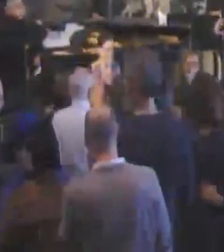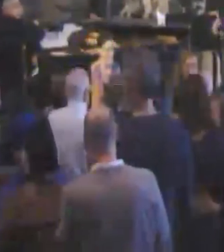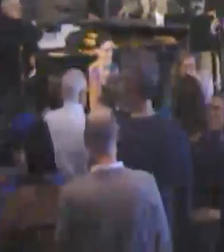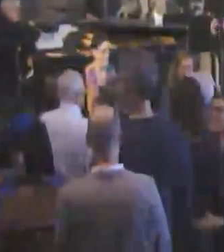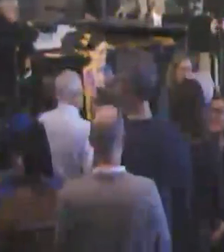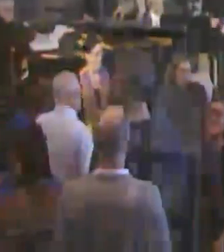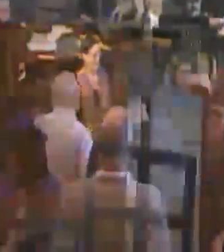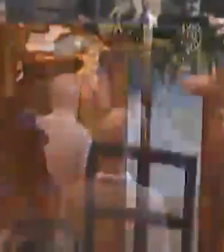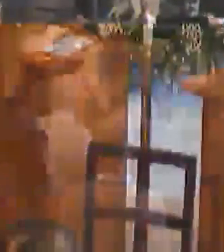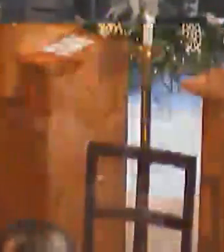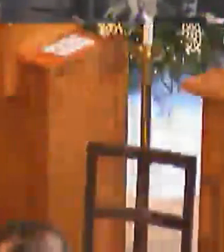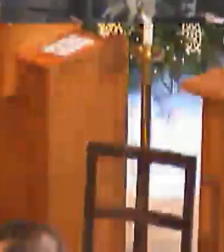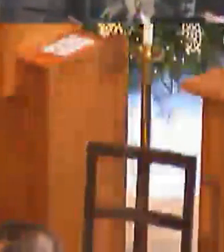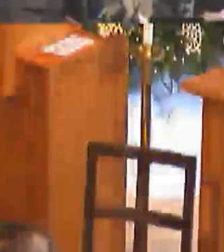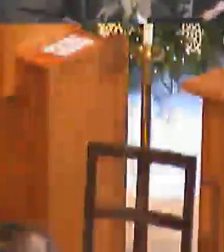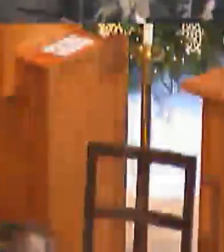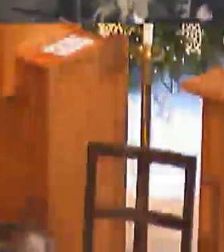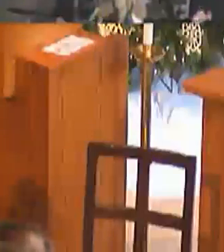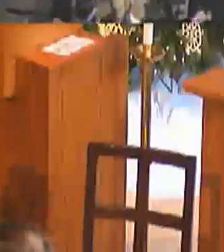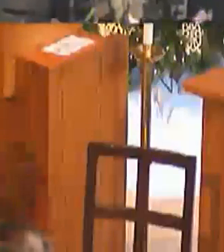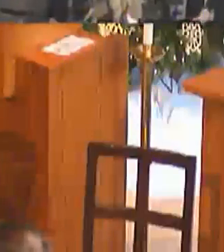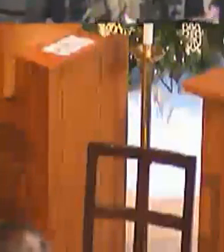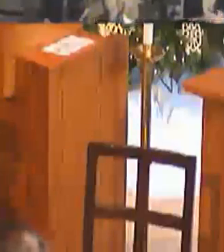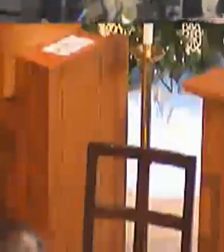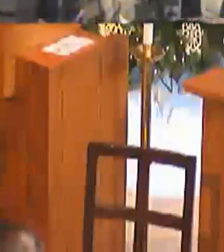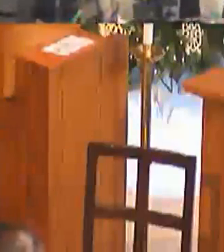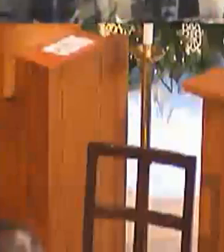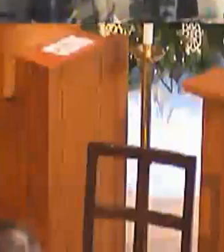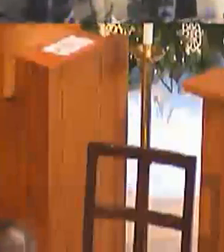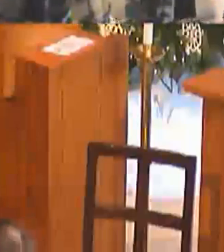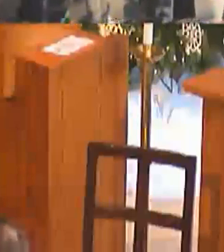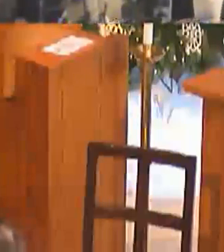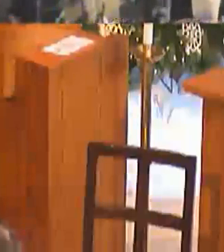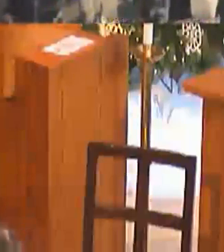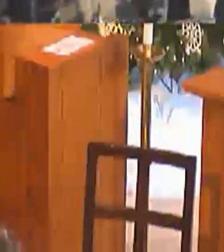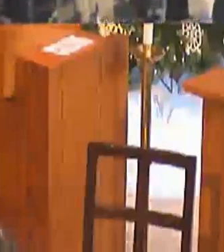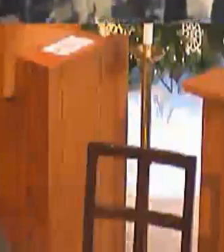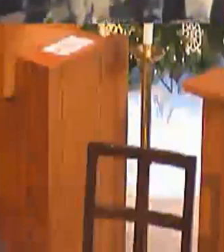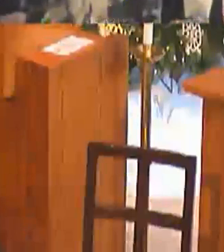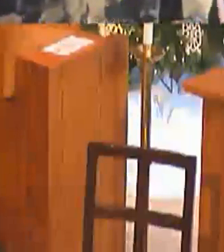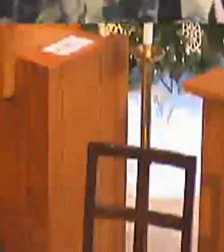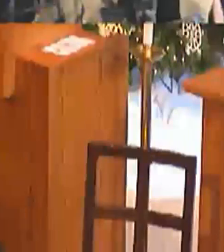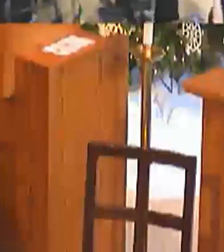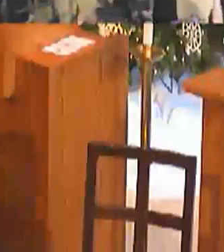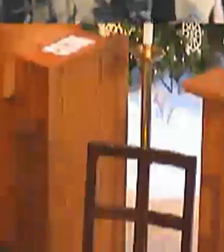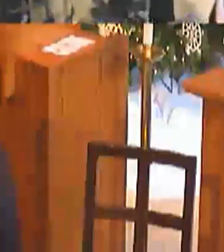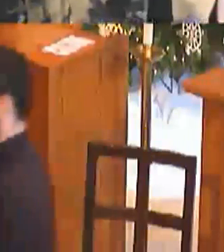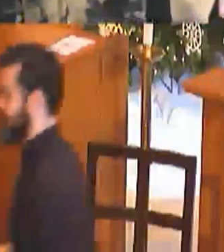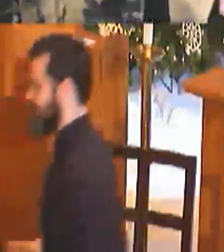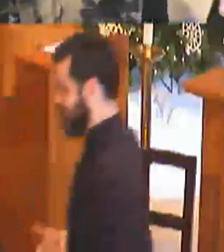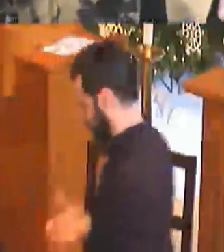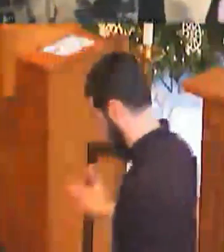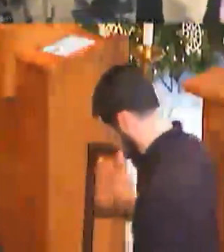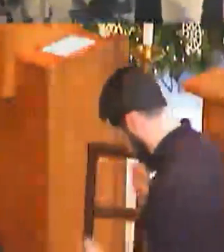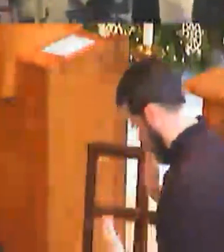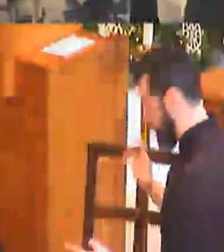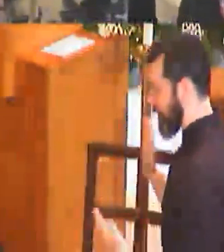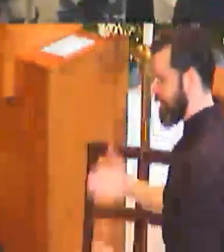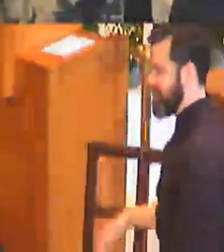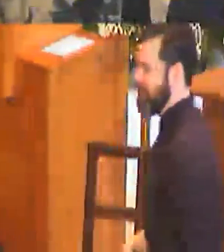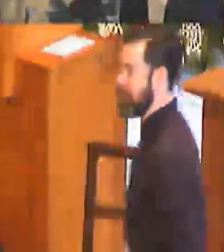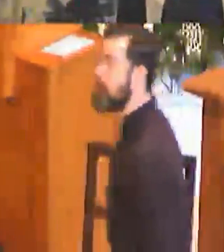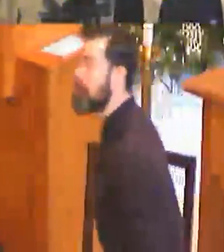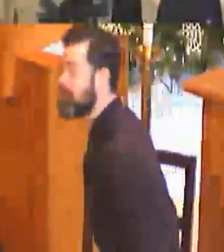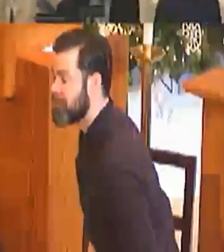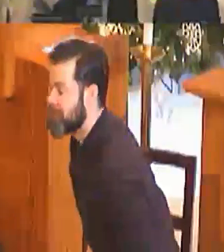So hopefully by now you've caught the eye of that one person you really wanted to hug across the room. And if you didn't quite make it there,